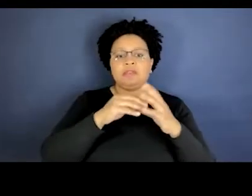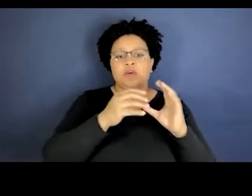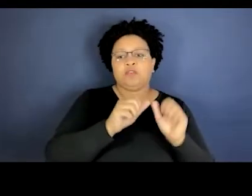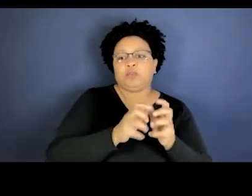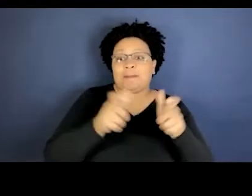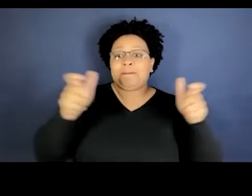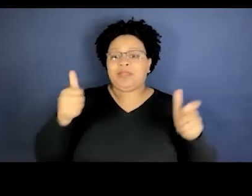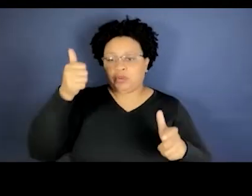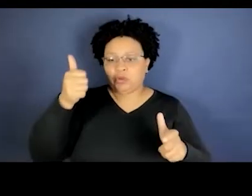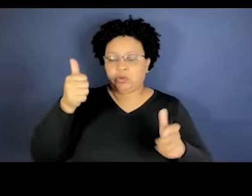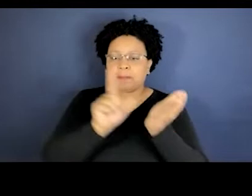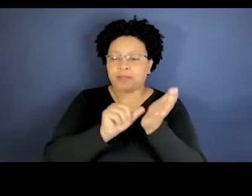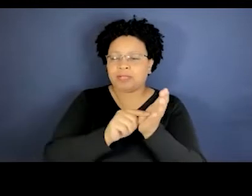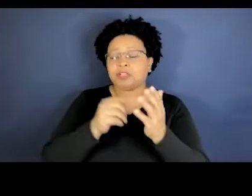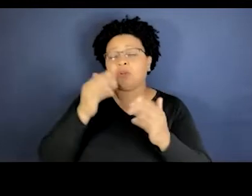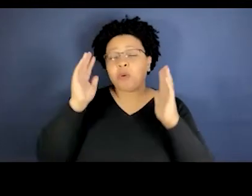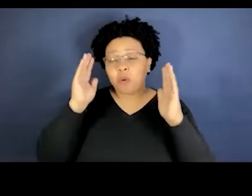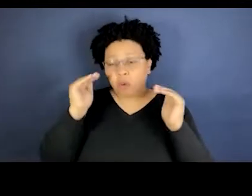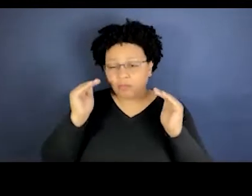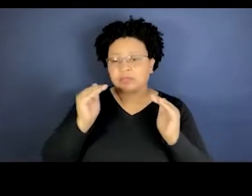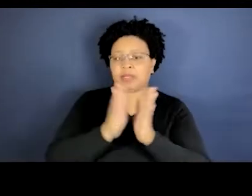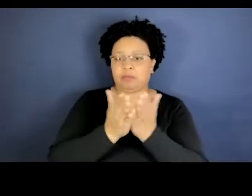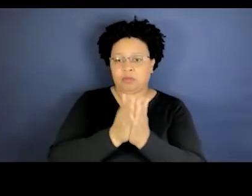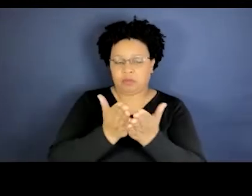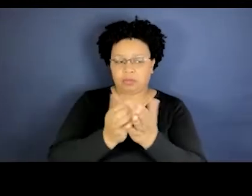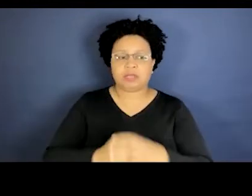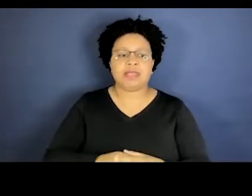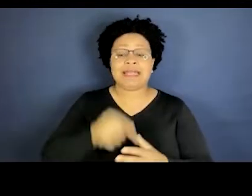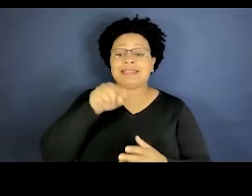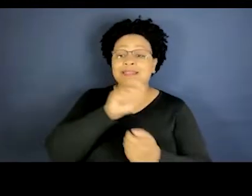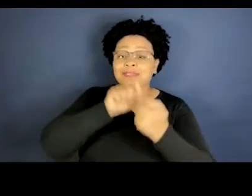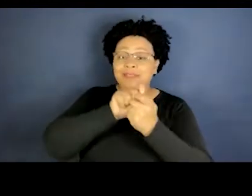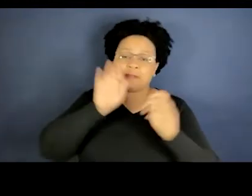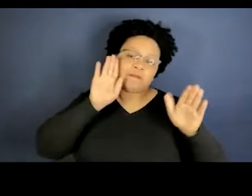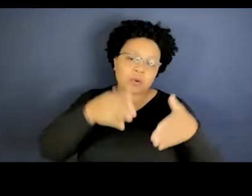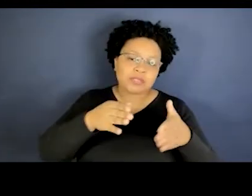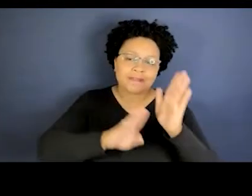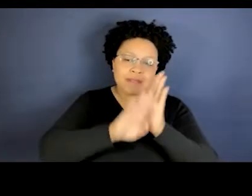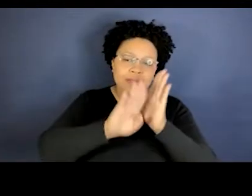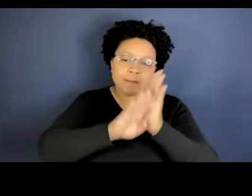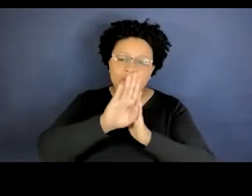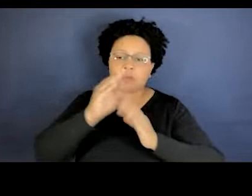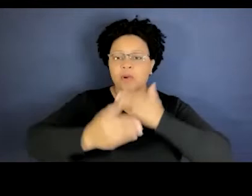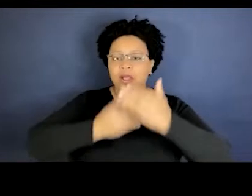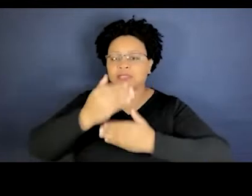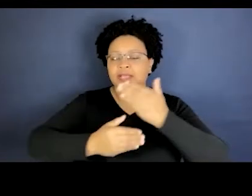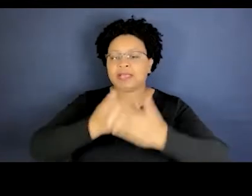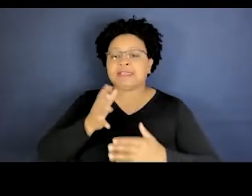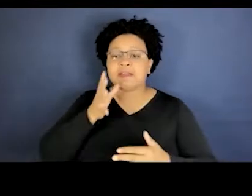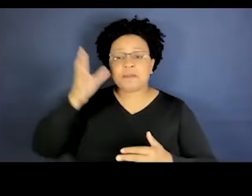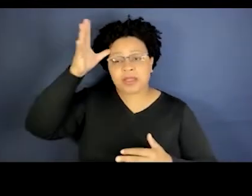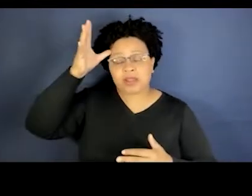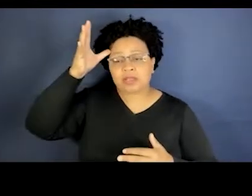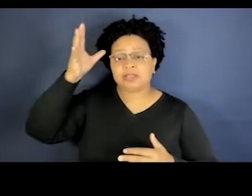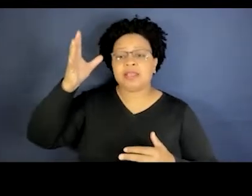publication, possibly a book. And so this one is specifically focusing on the developmental process of parent advocacy for Black mothers of